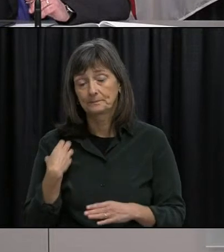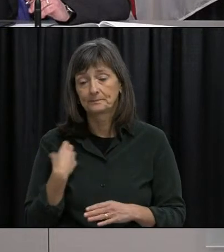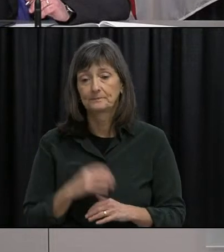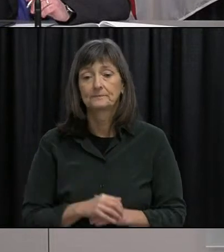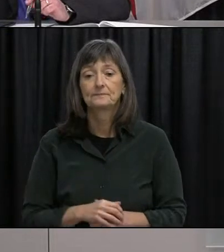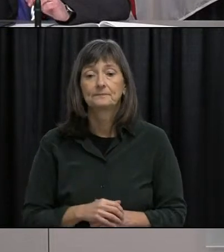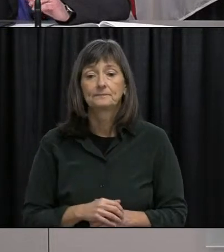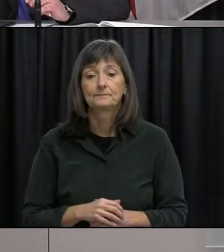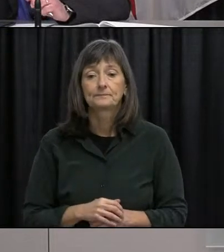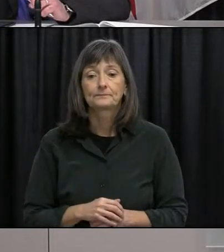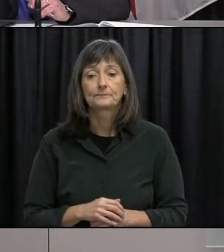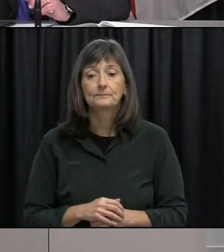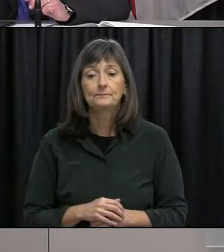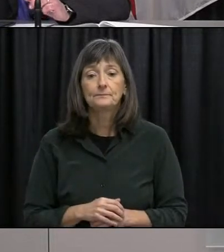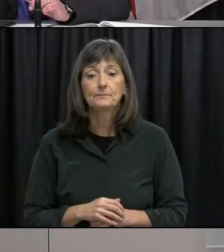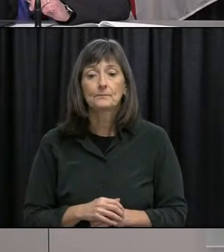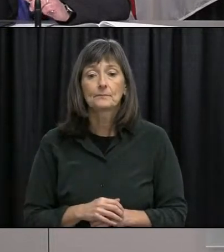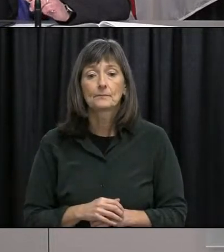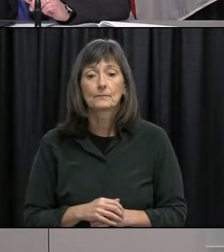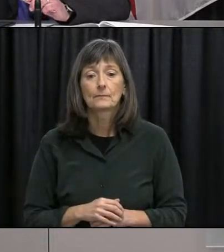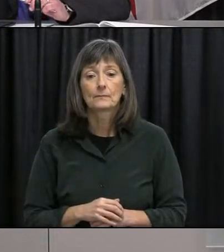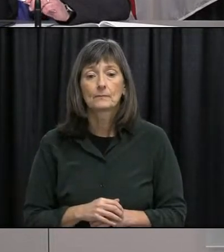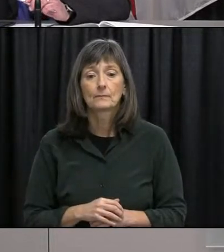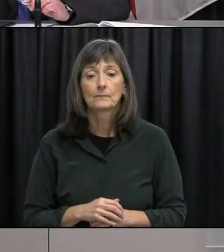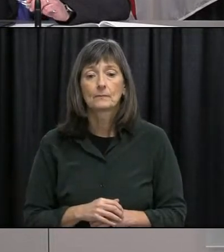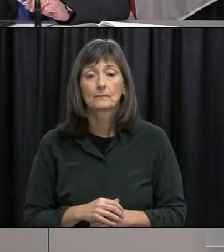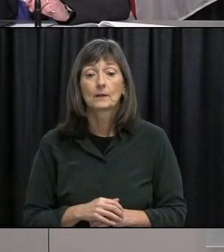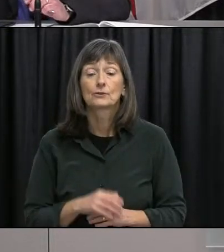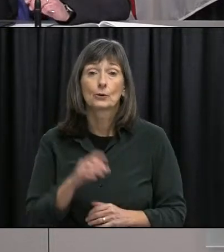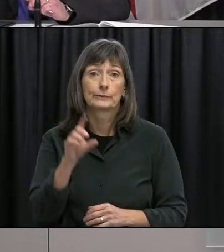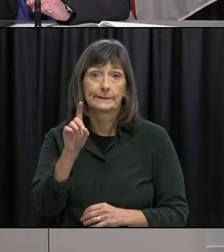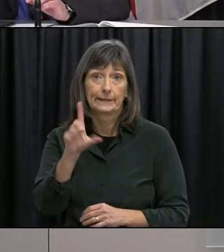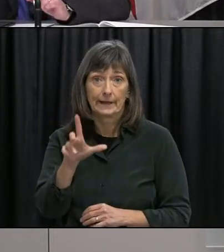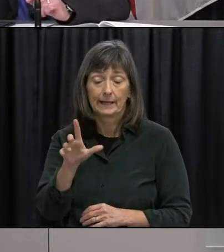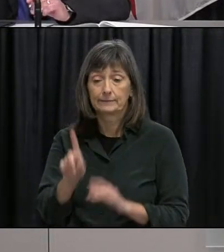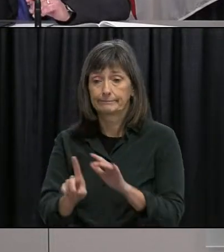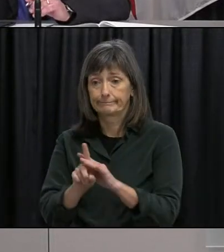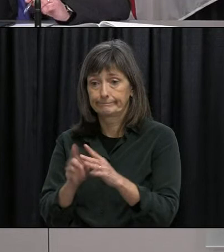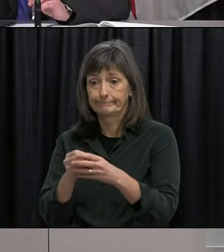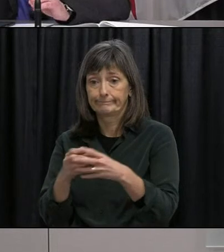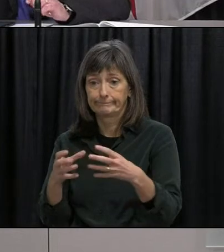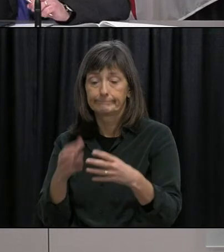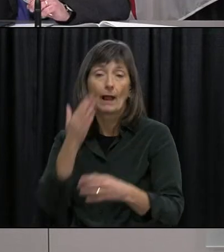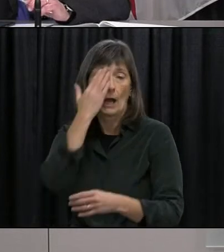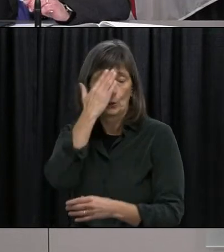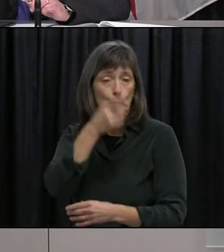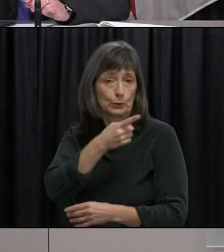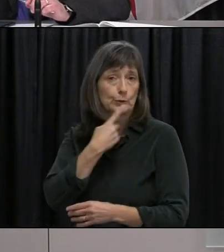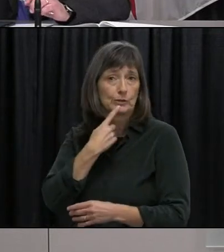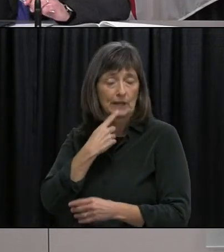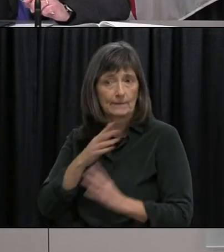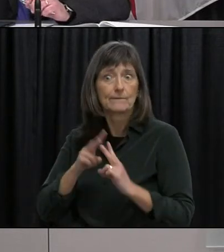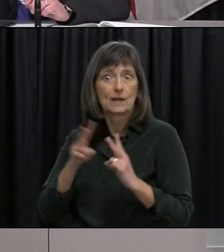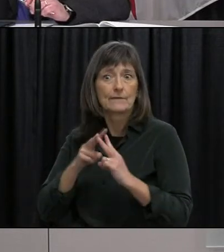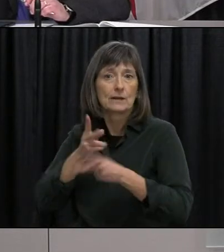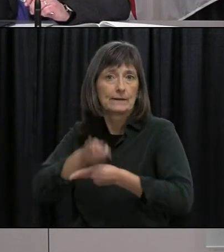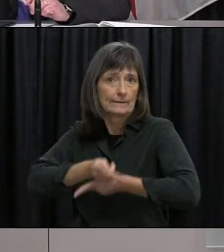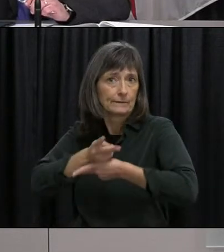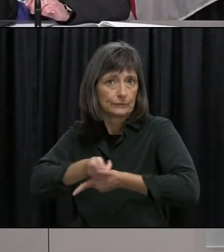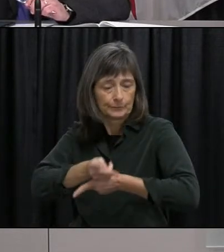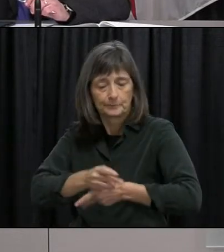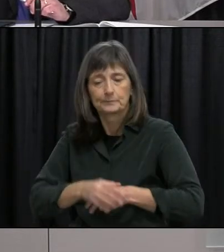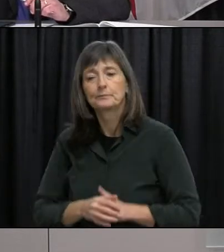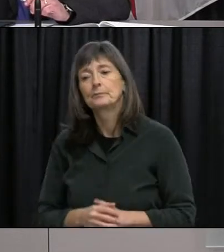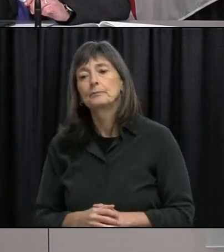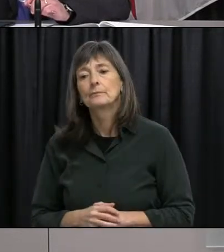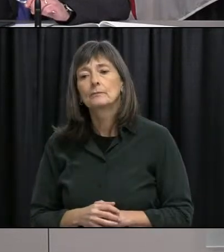Mr. Stack. I'm wondering, given what's happened in Deer Lake, and I know you talk about the abundance of caution and being proactive, has any